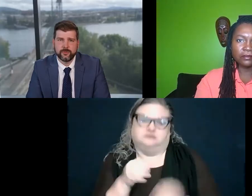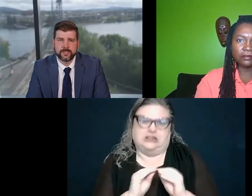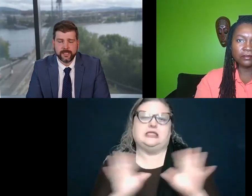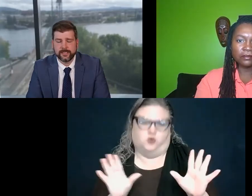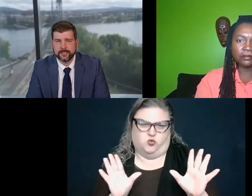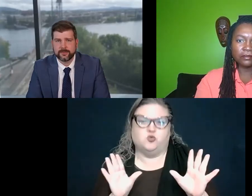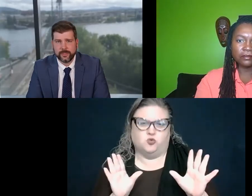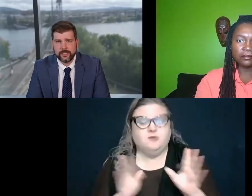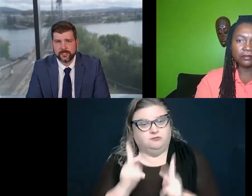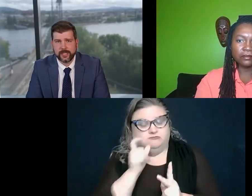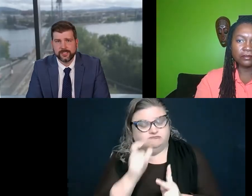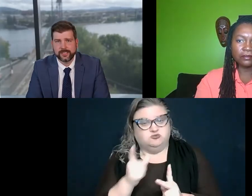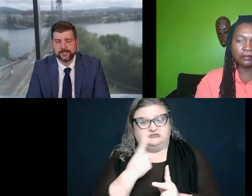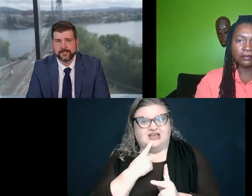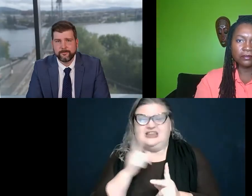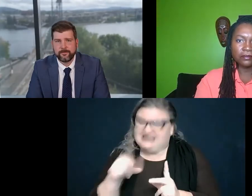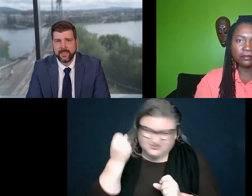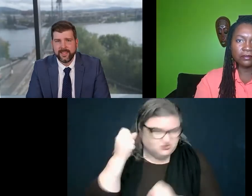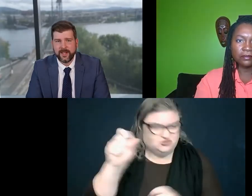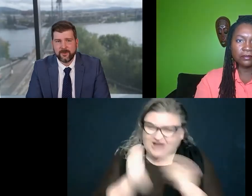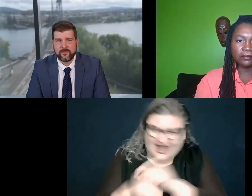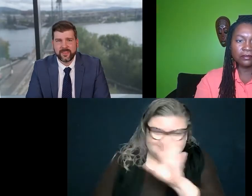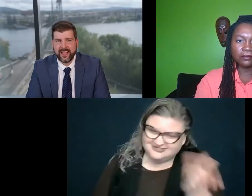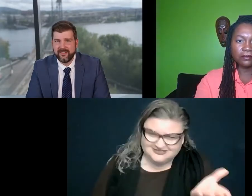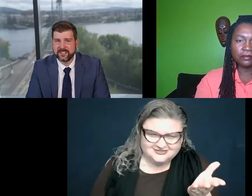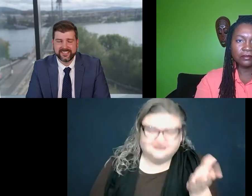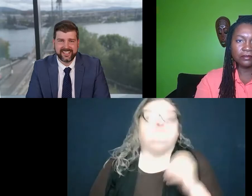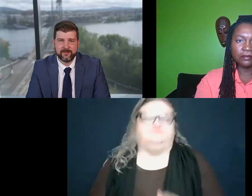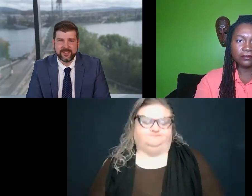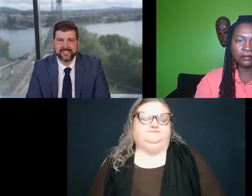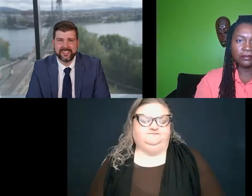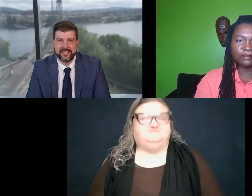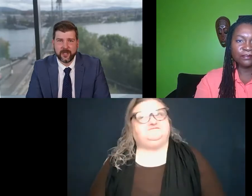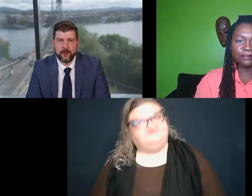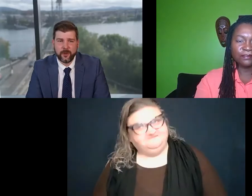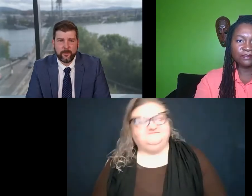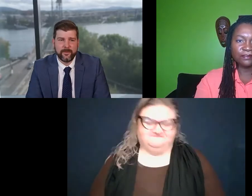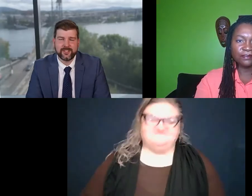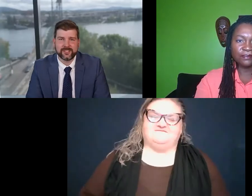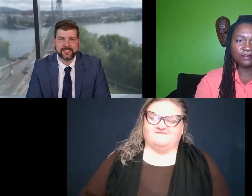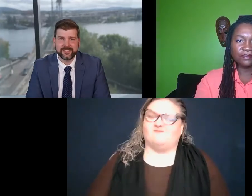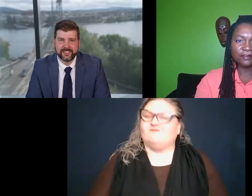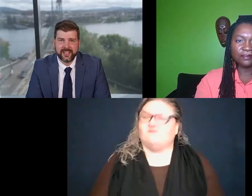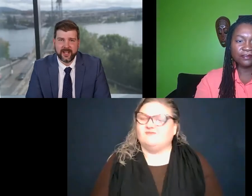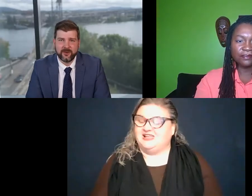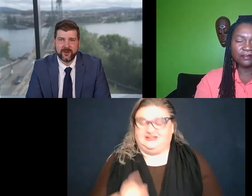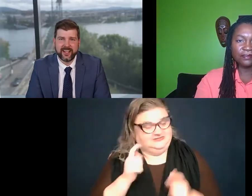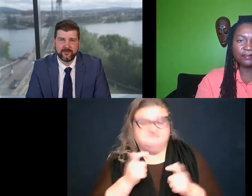those who were telling us we need to change things. Obviously, that was a major